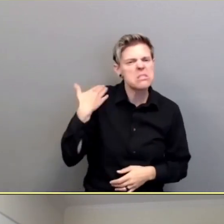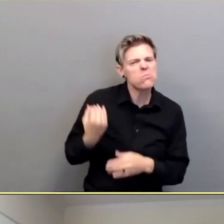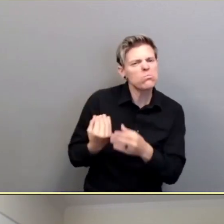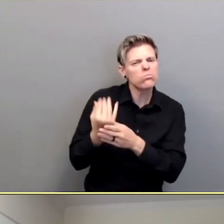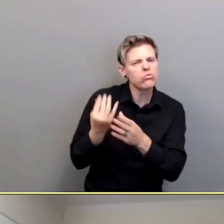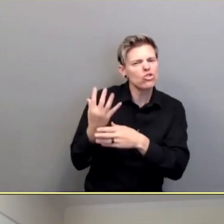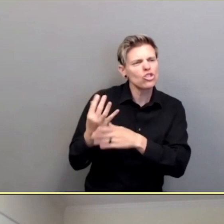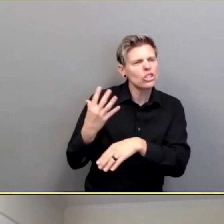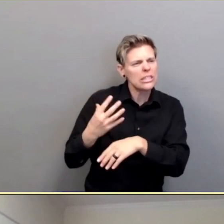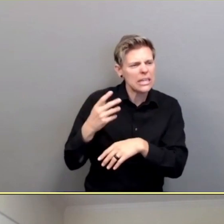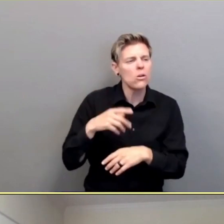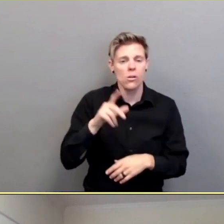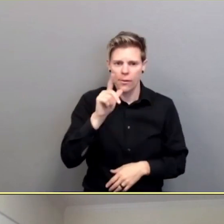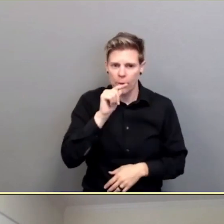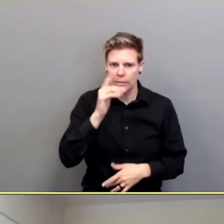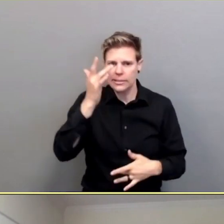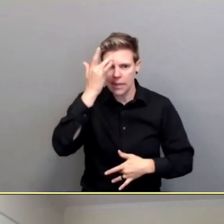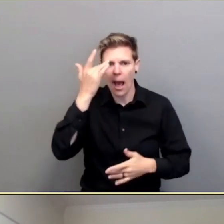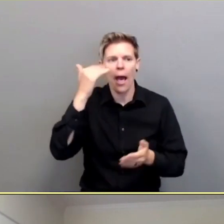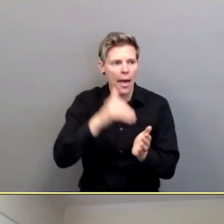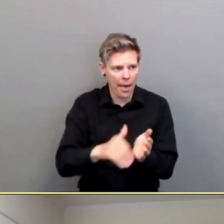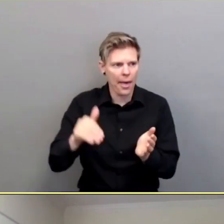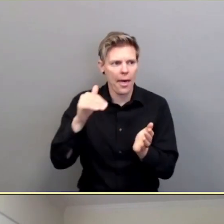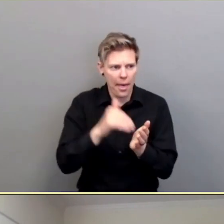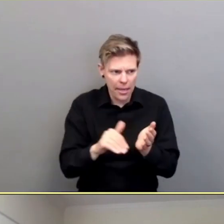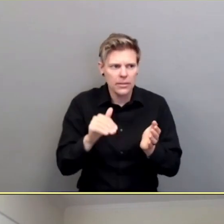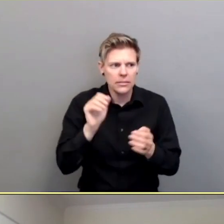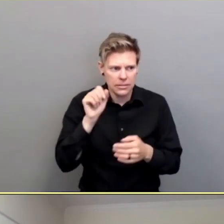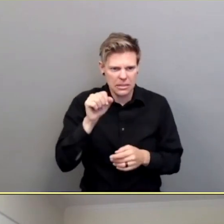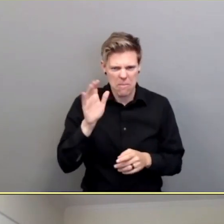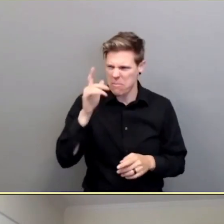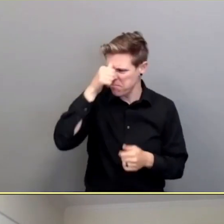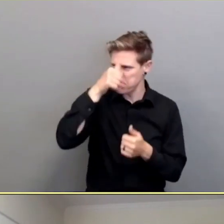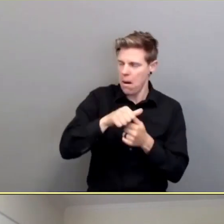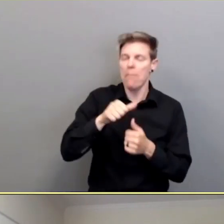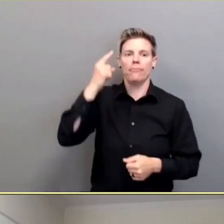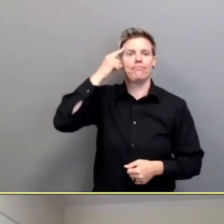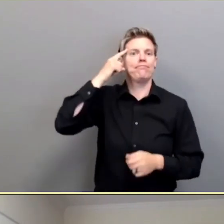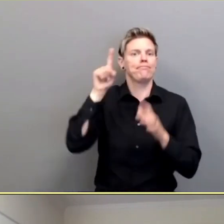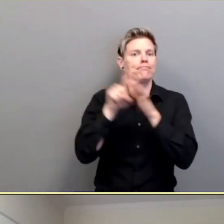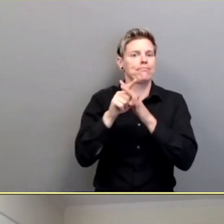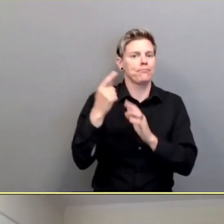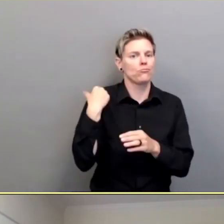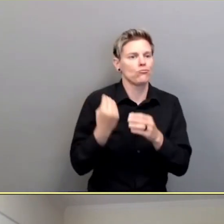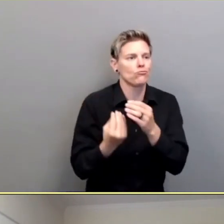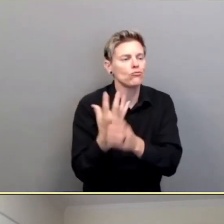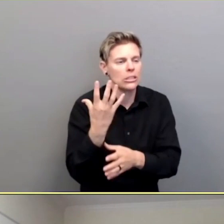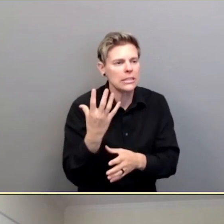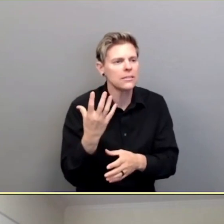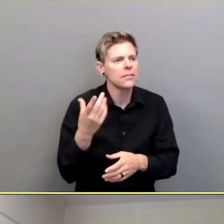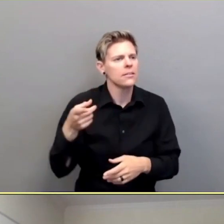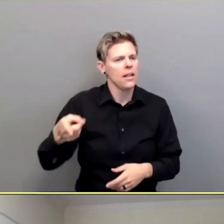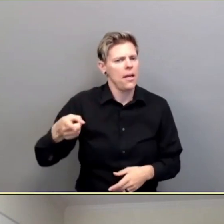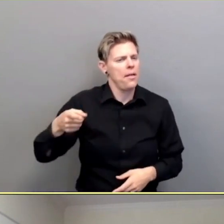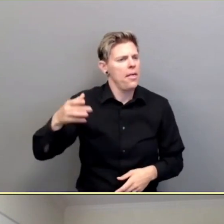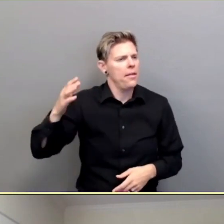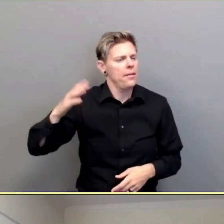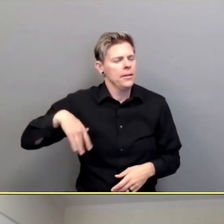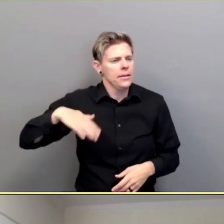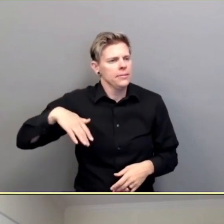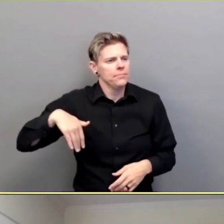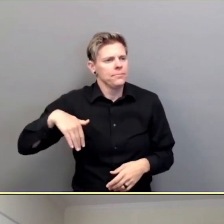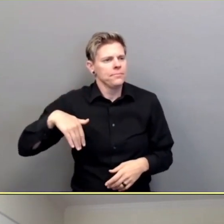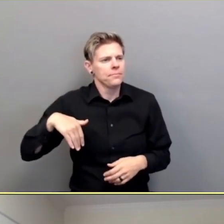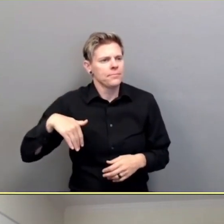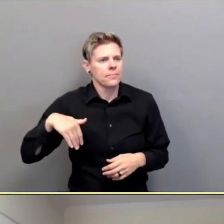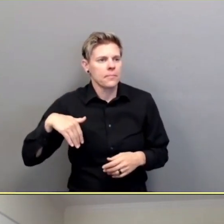that time, the CDC still hadn't nailed down a time period from the first